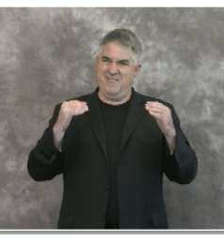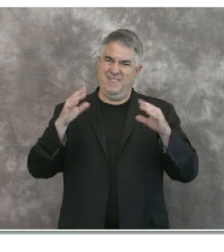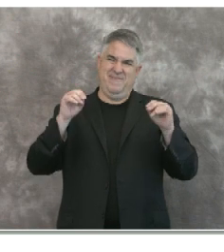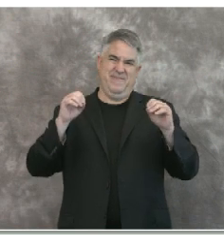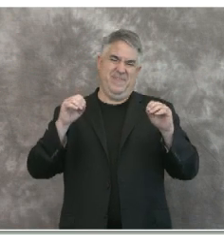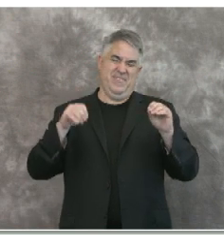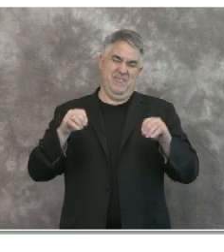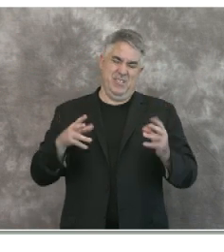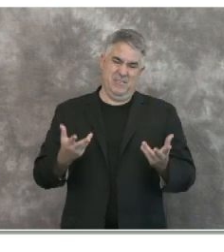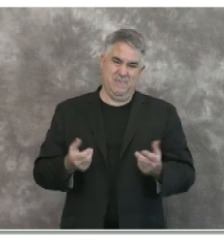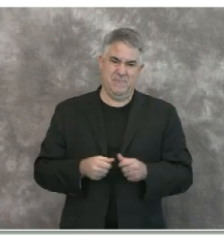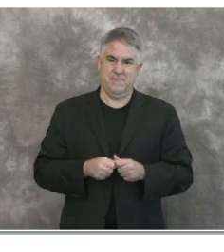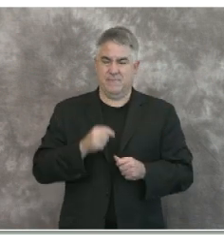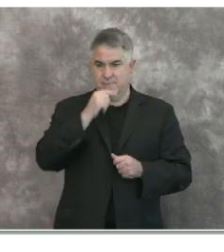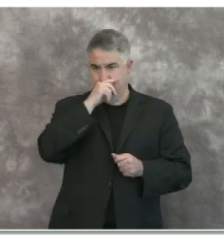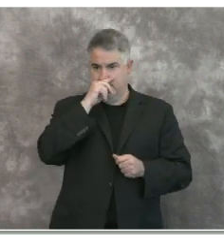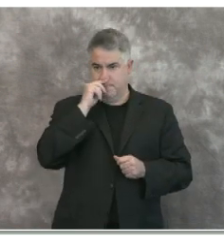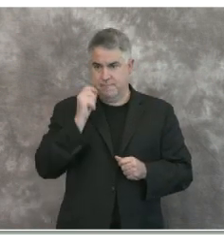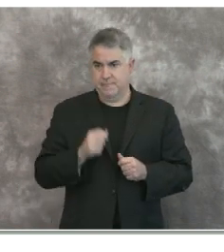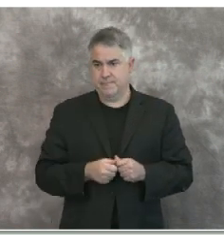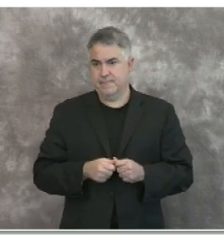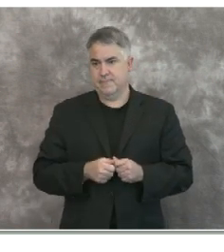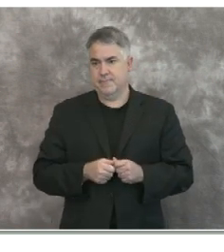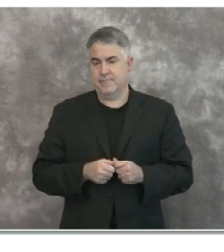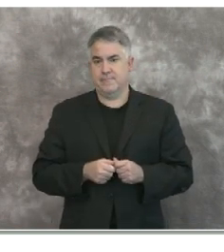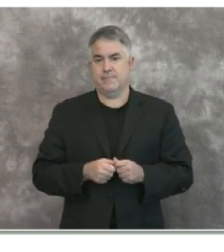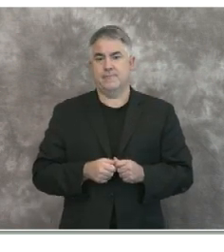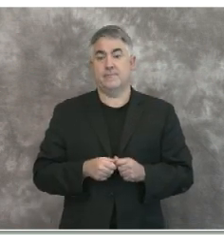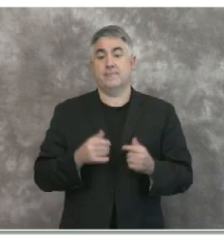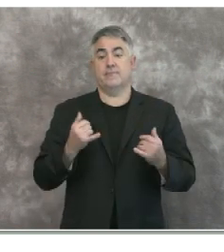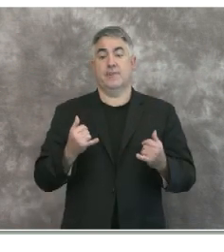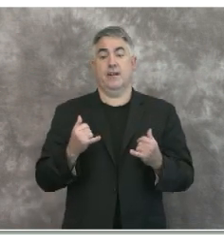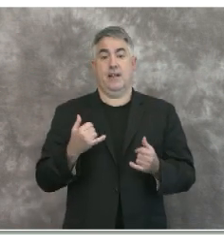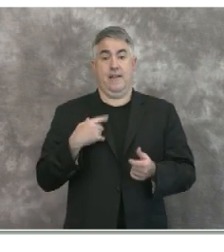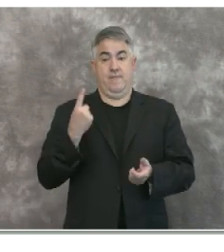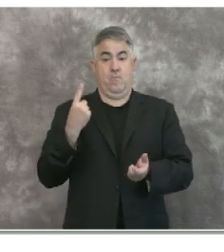genders. We now have